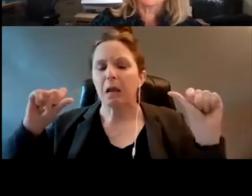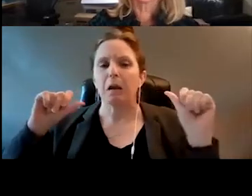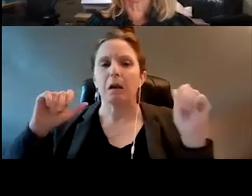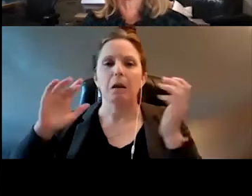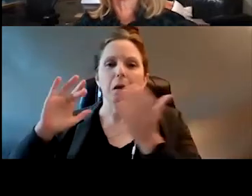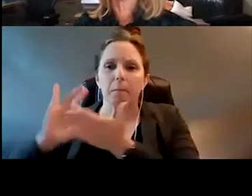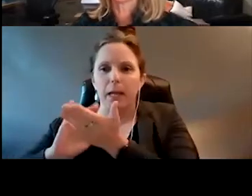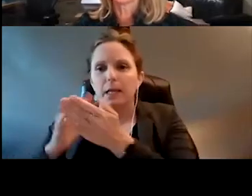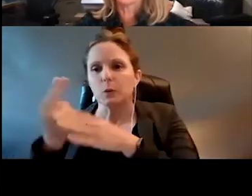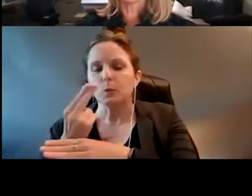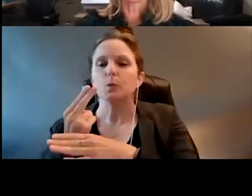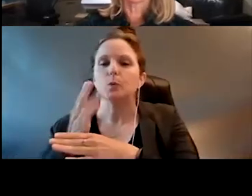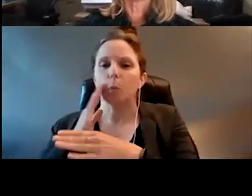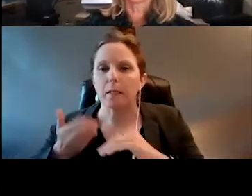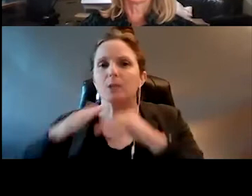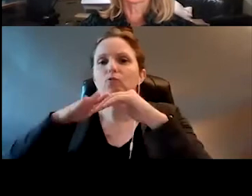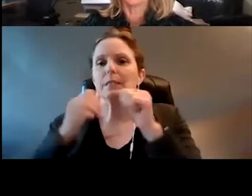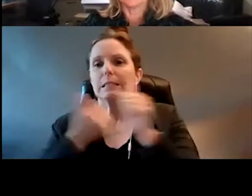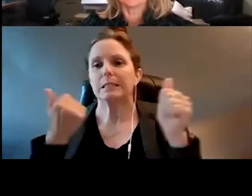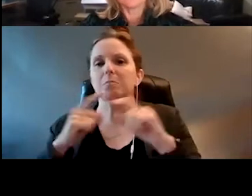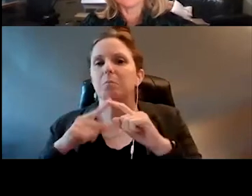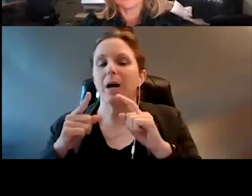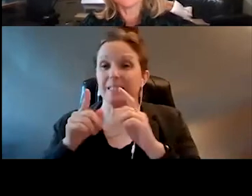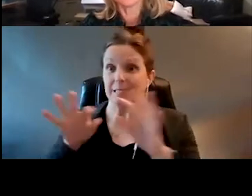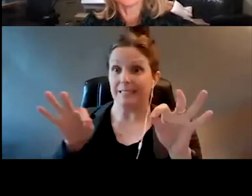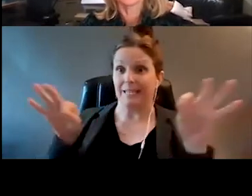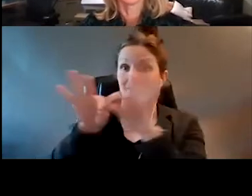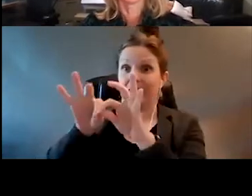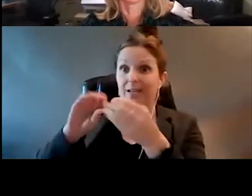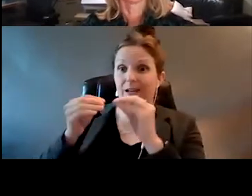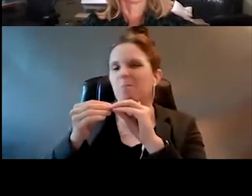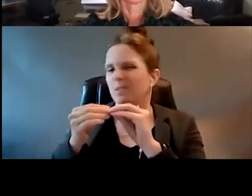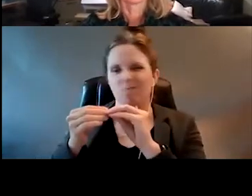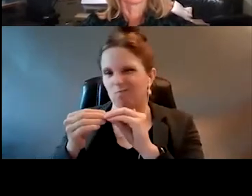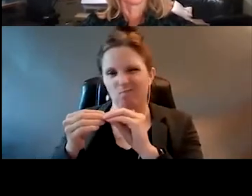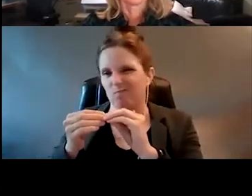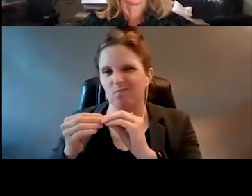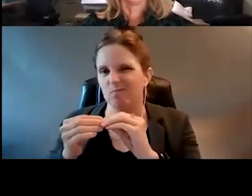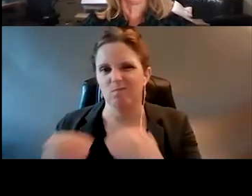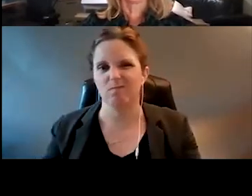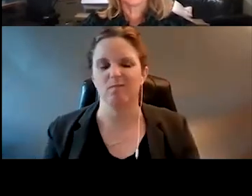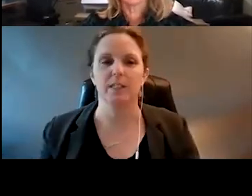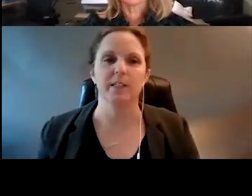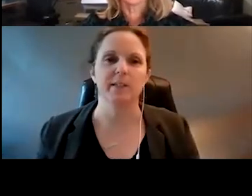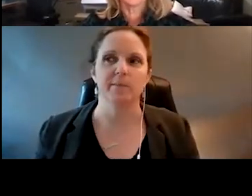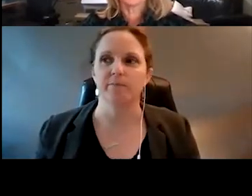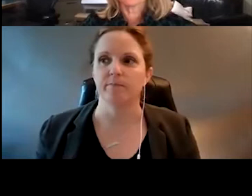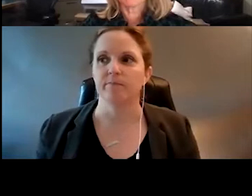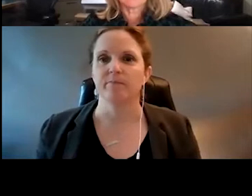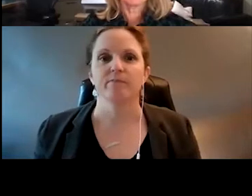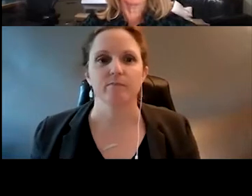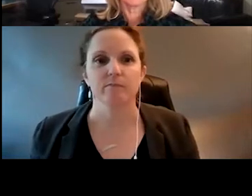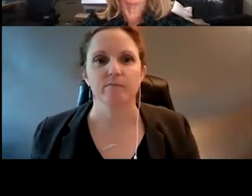But the meat of the intervention is significantly increased provision of medication. But again, any medication